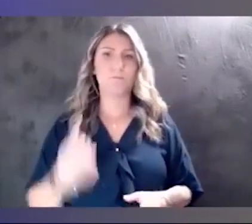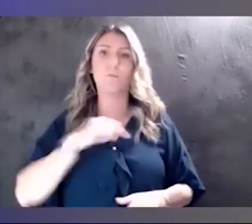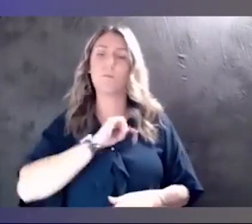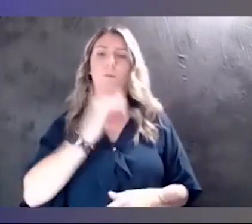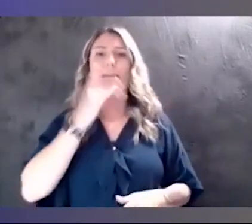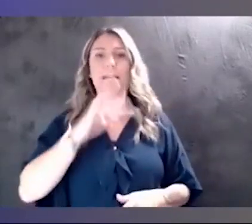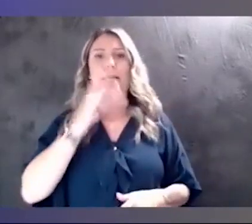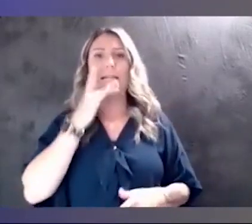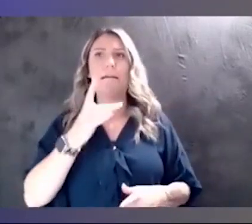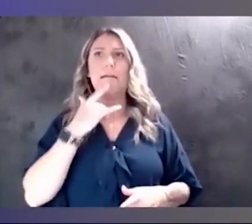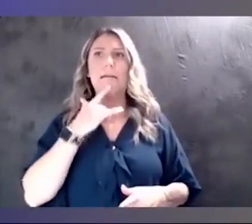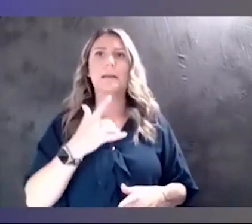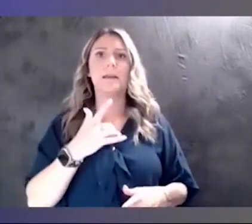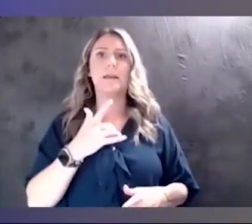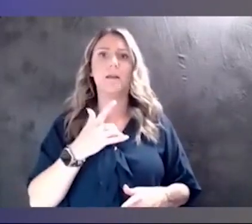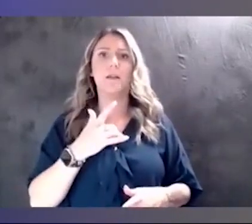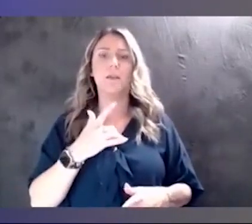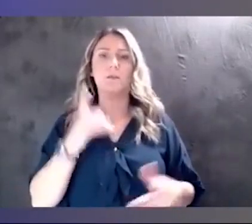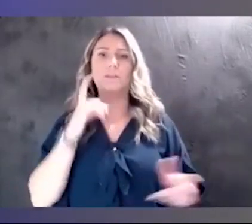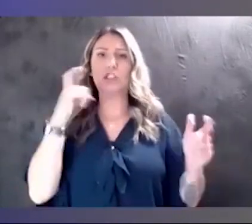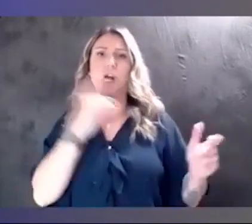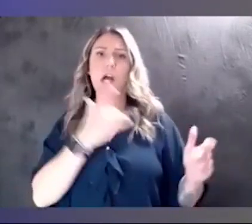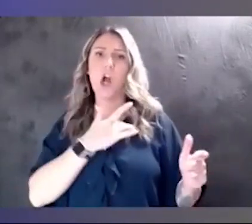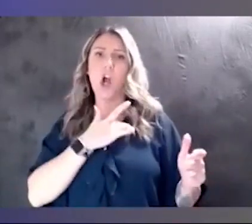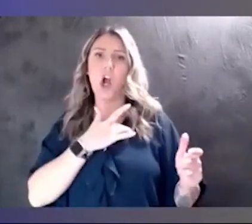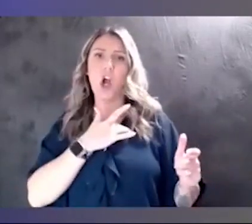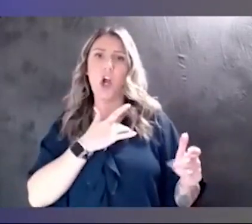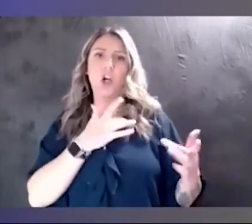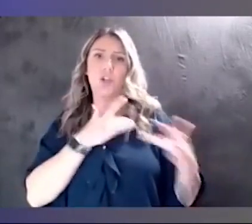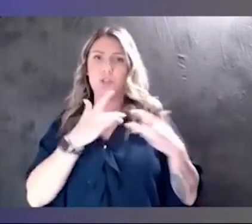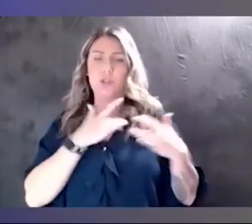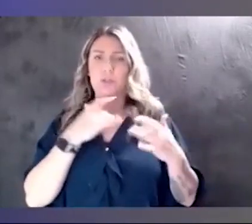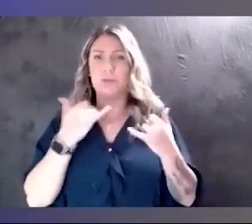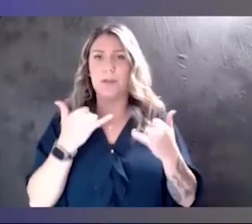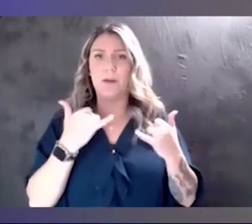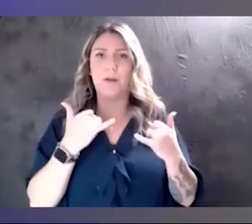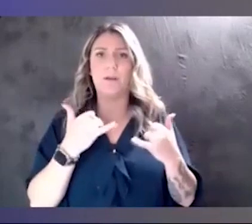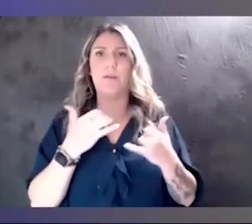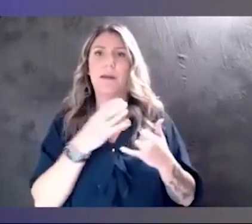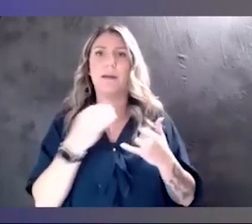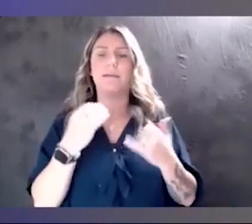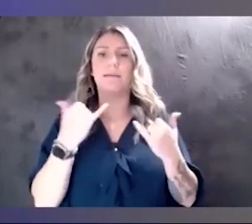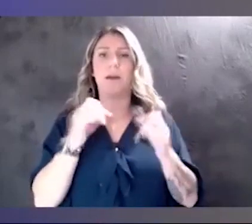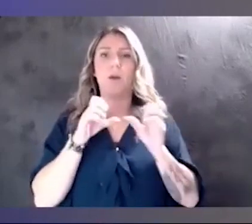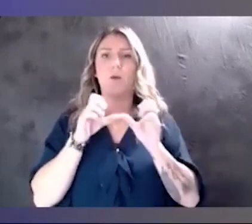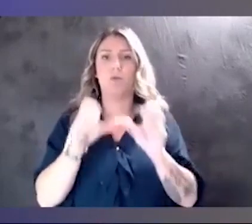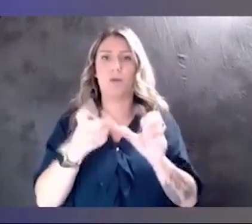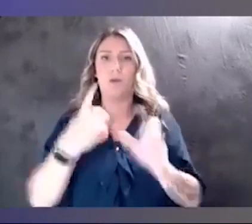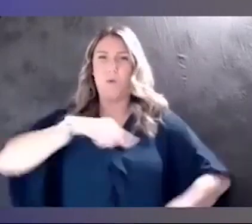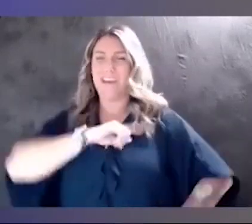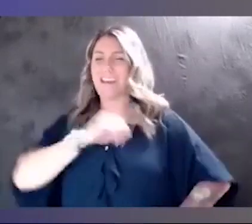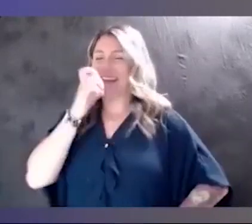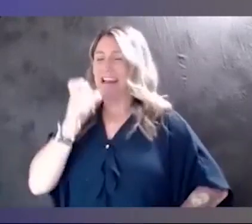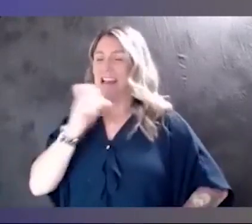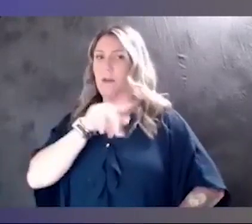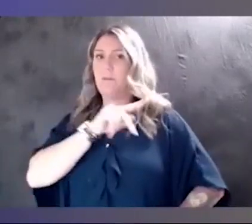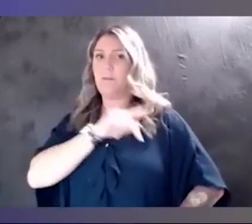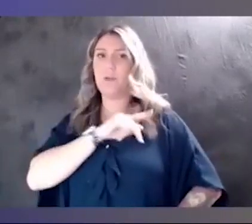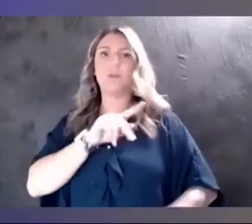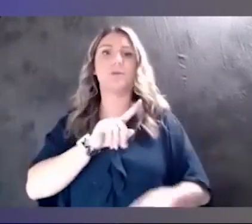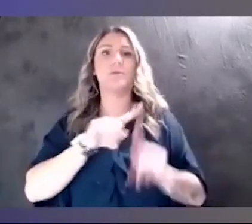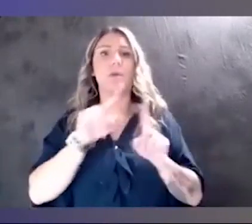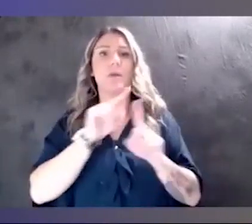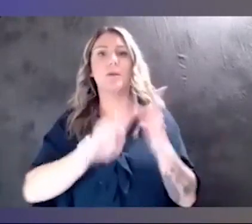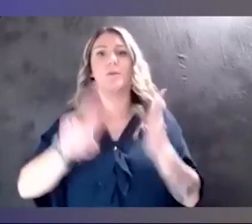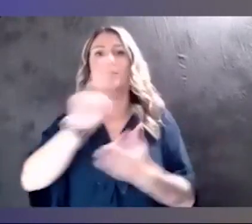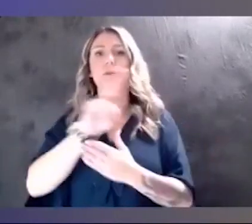was the big heart concern with COVID, and now we have an ongoing, not we personally, but KU, the University of KU in Lawrence is